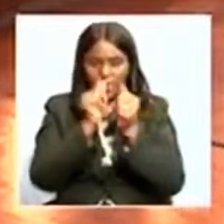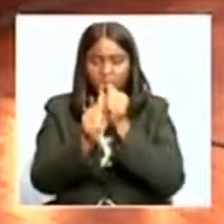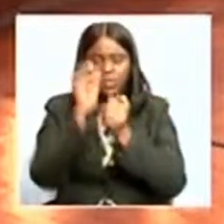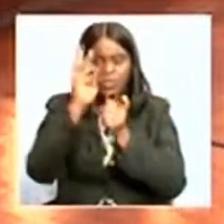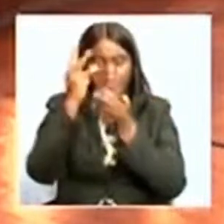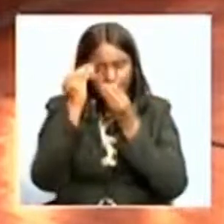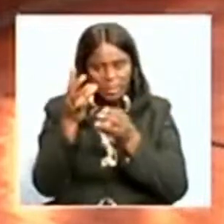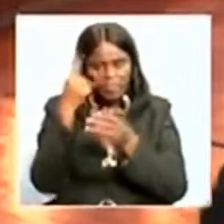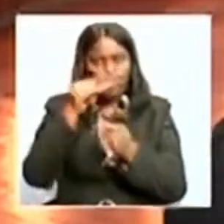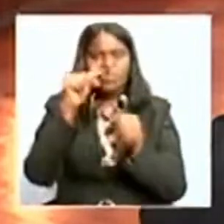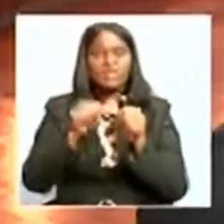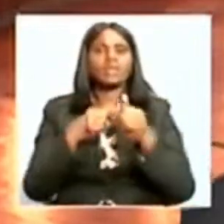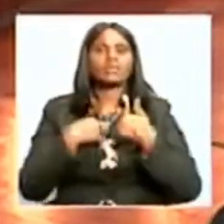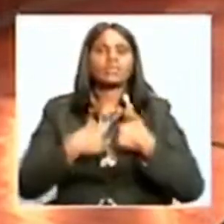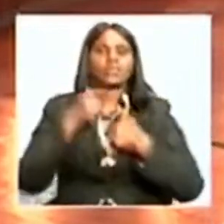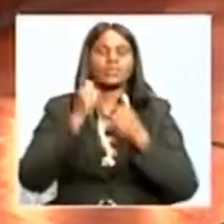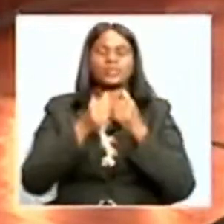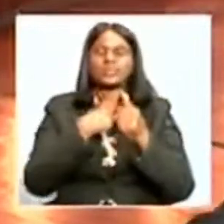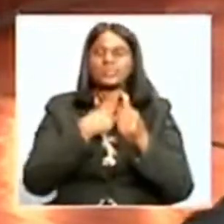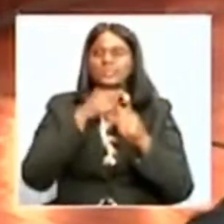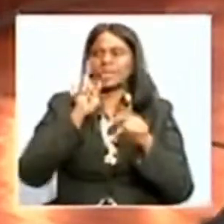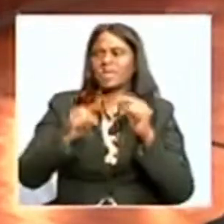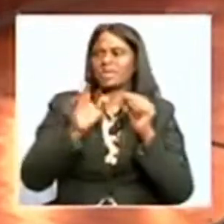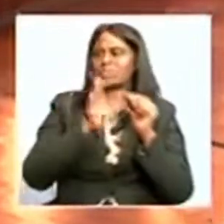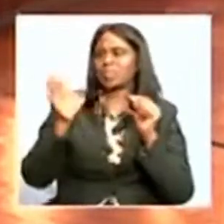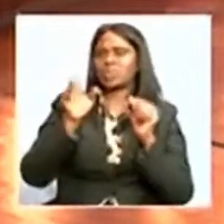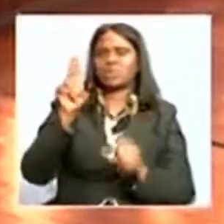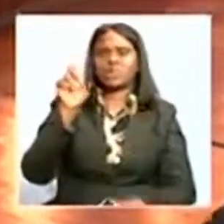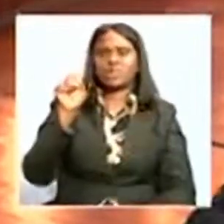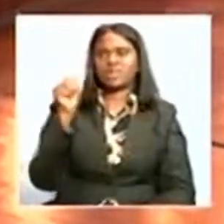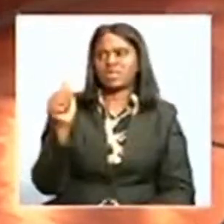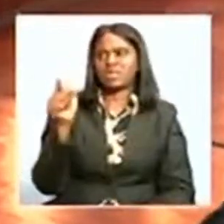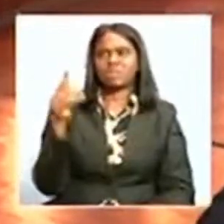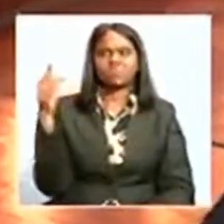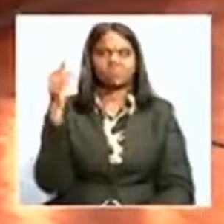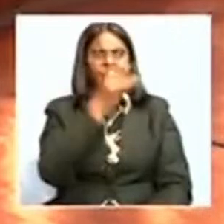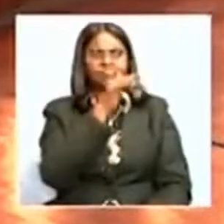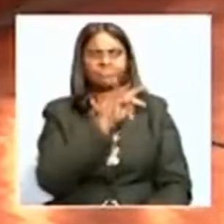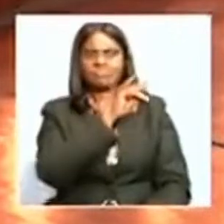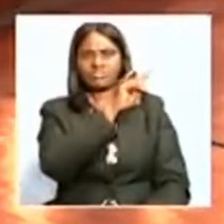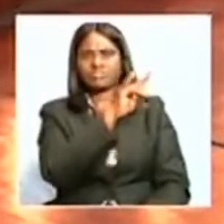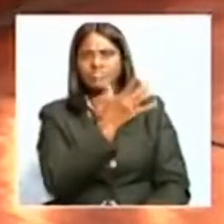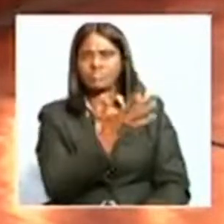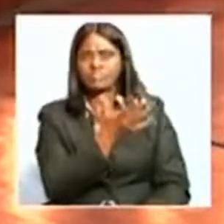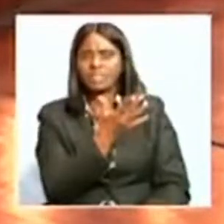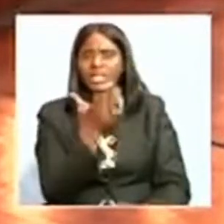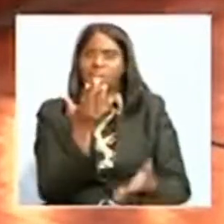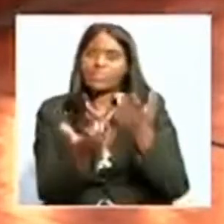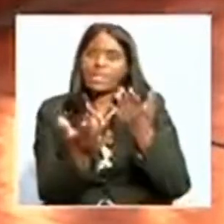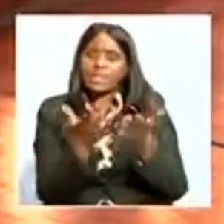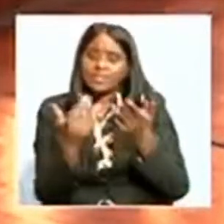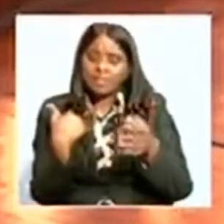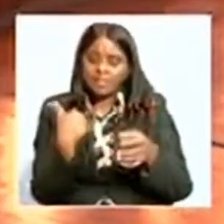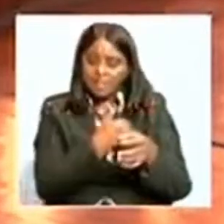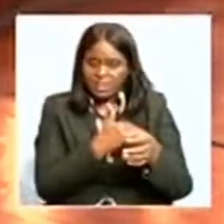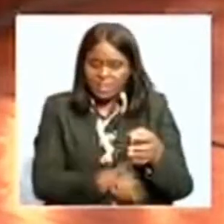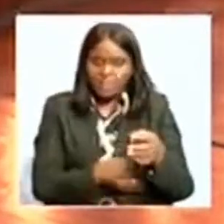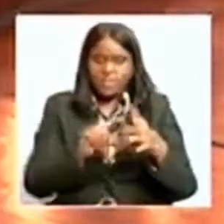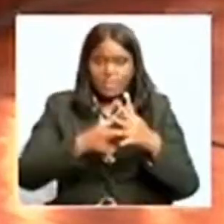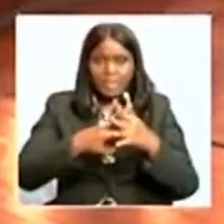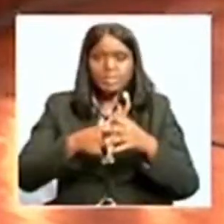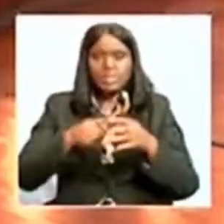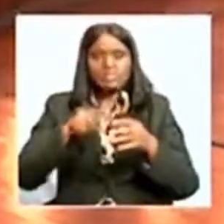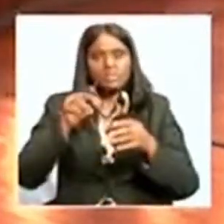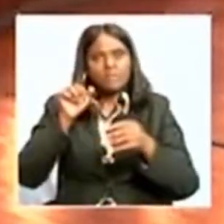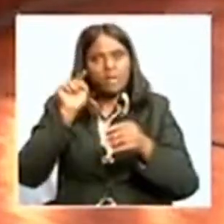for everyone? Because I cannot go to the USA, I cannot go to, maybe I go to China and start